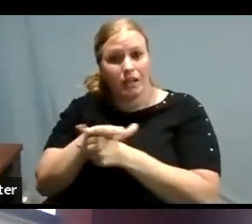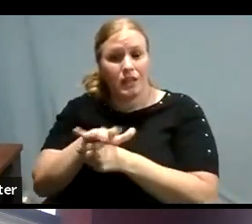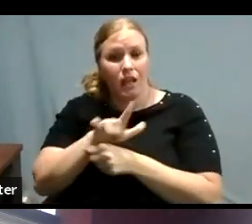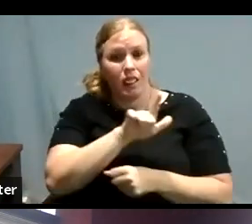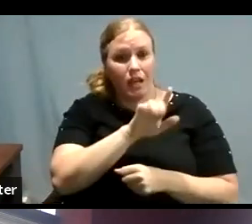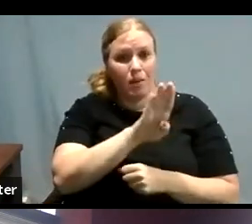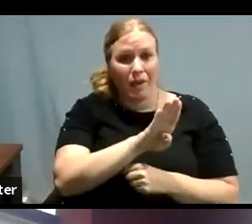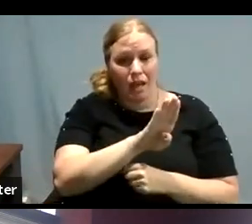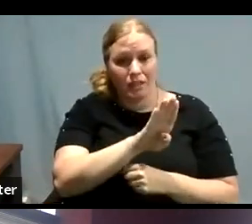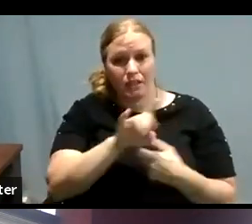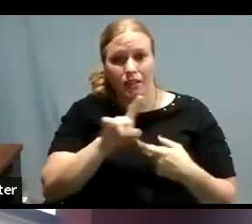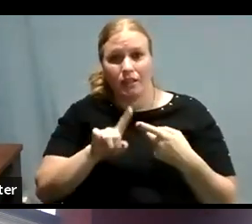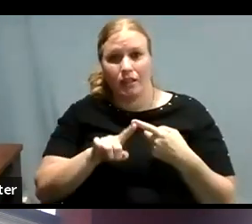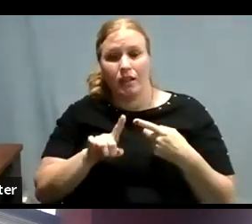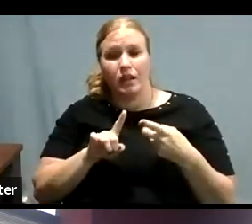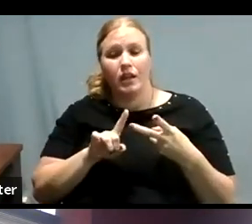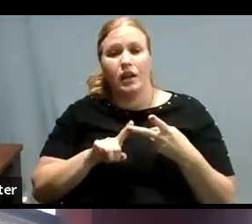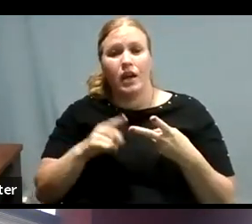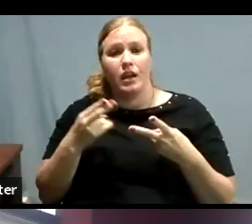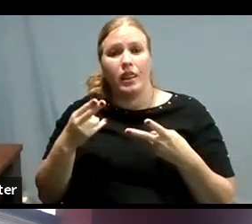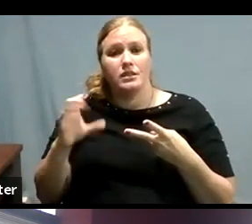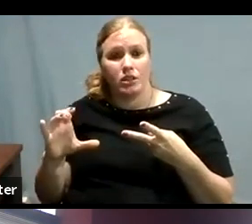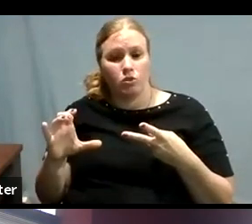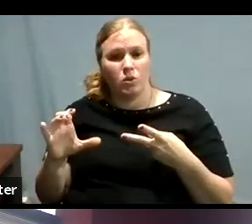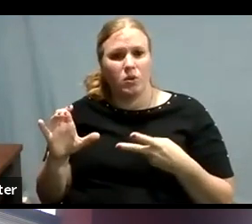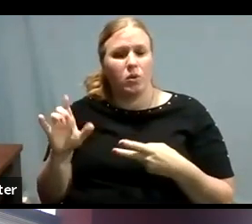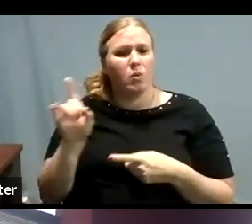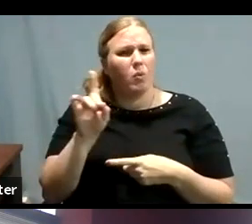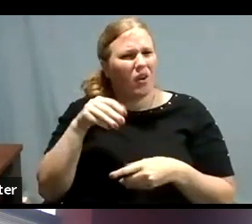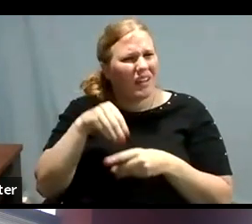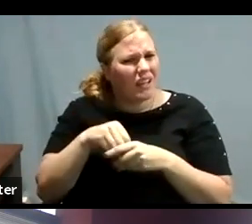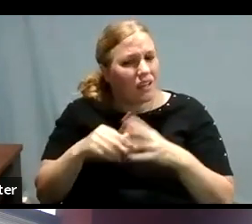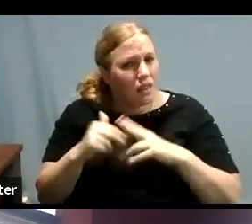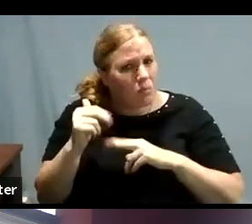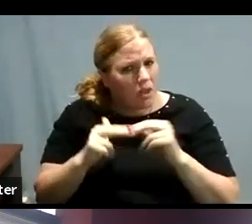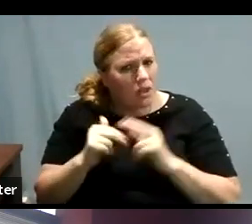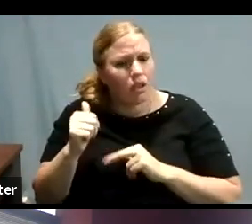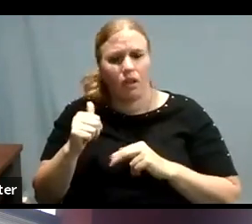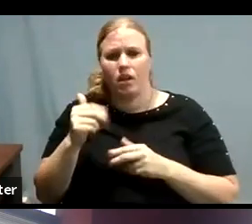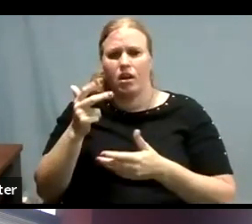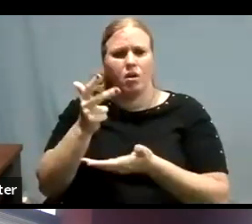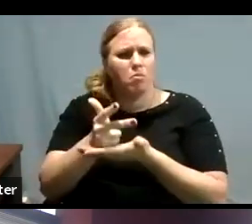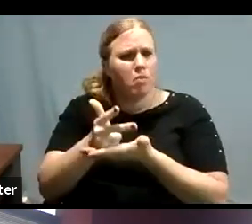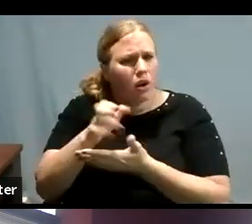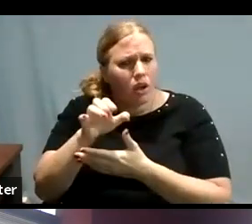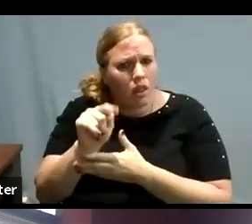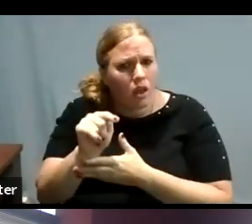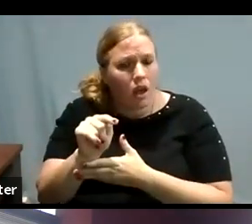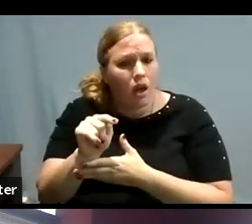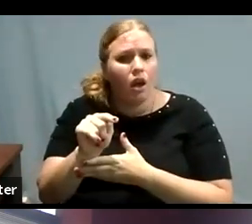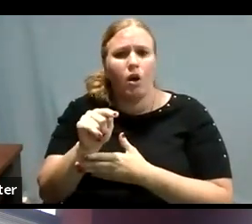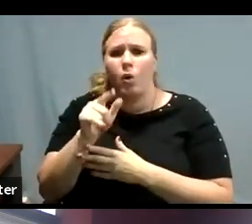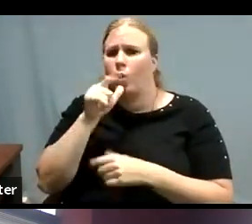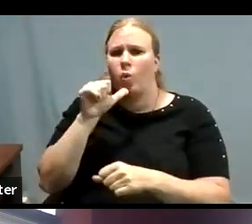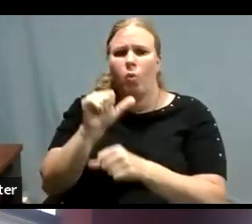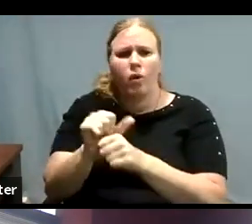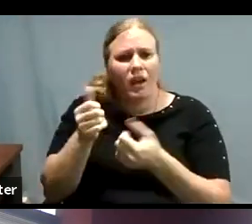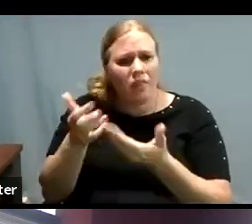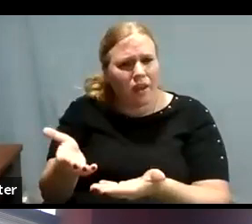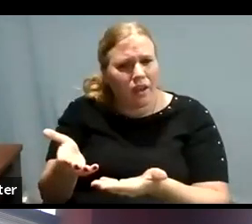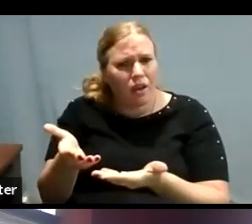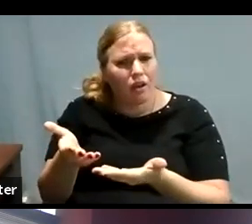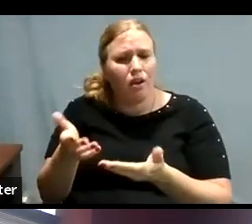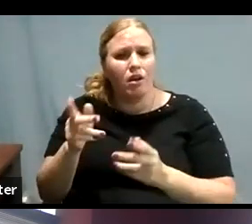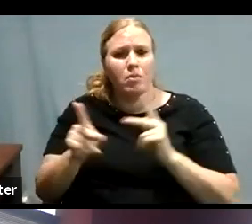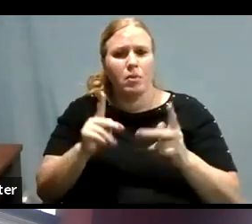Central, where will the testing take place? Inside the building, in a parking lot outside? Who will be working there? People associated with